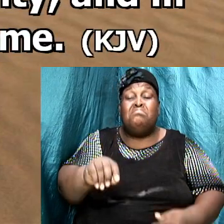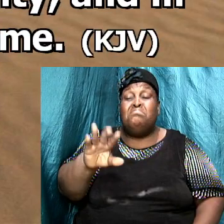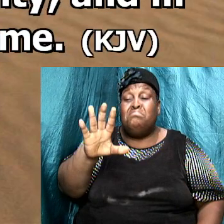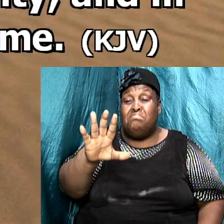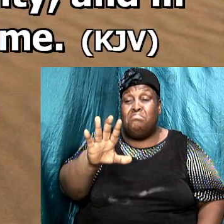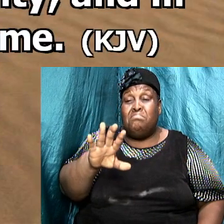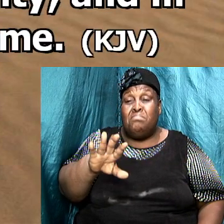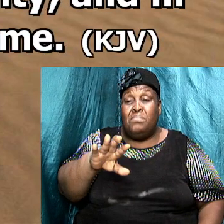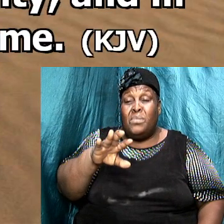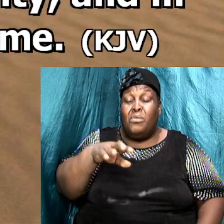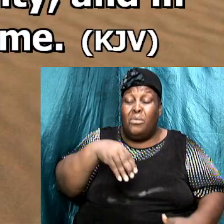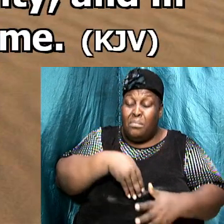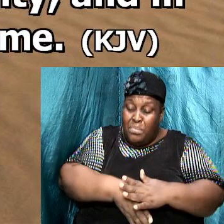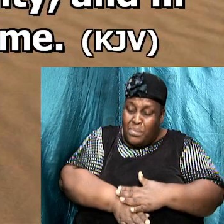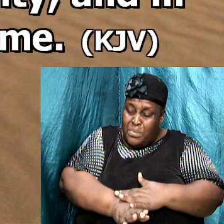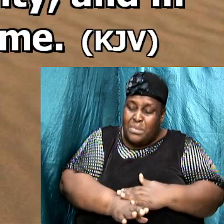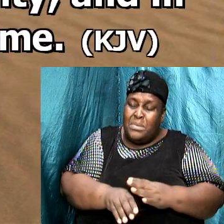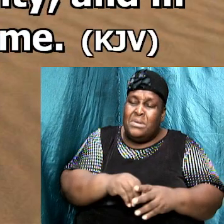5. We were born in sin.